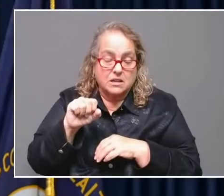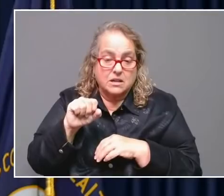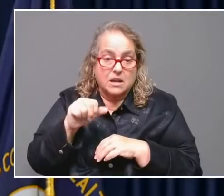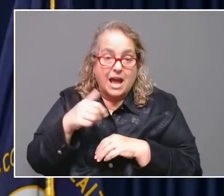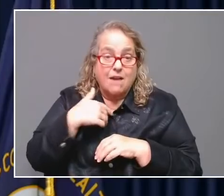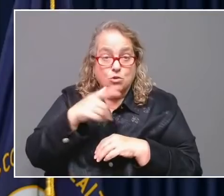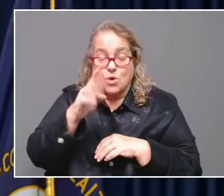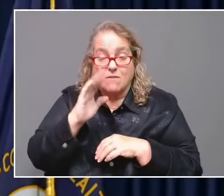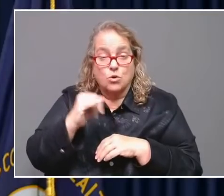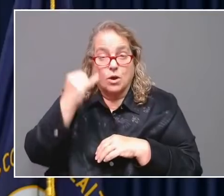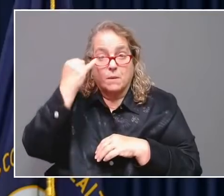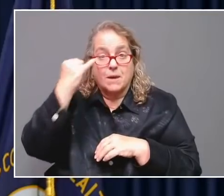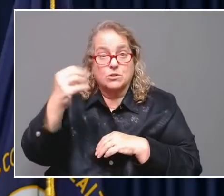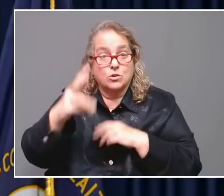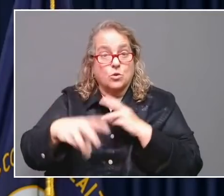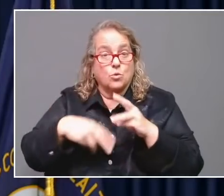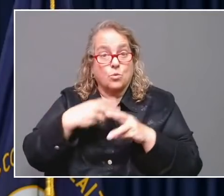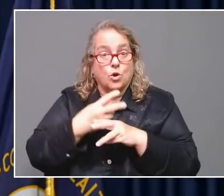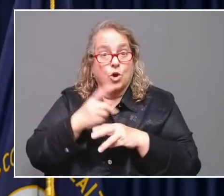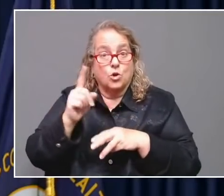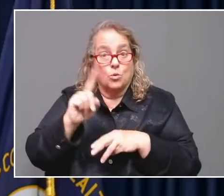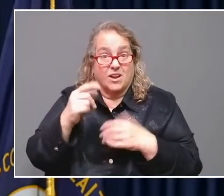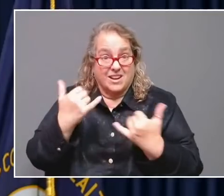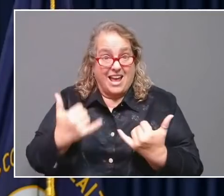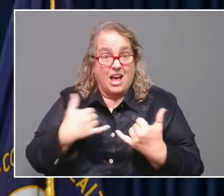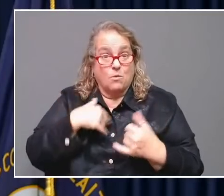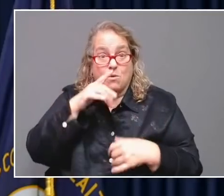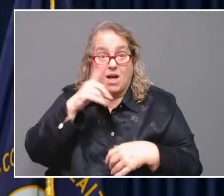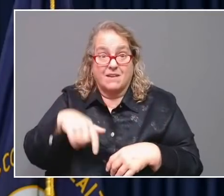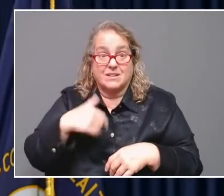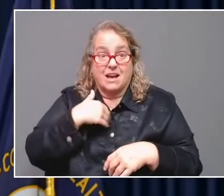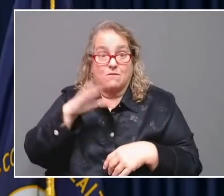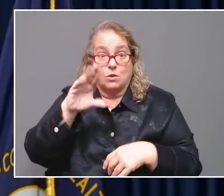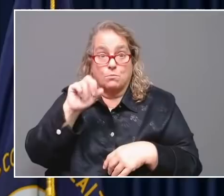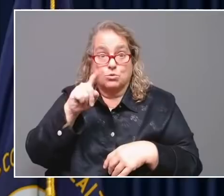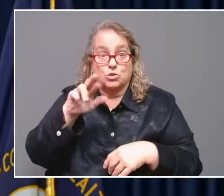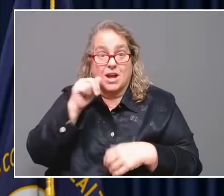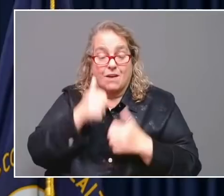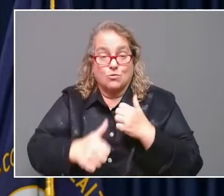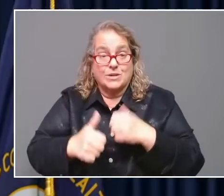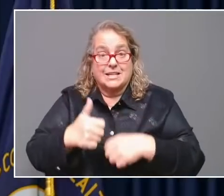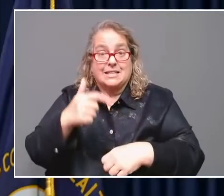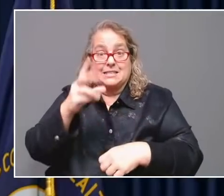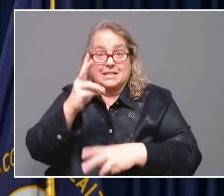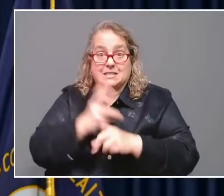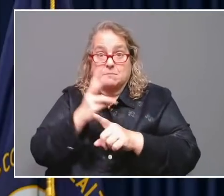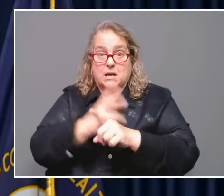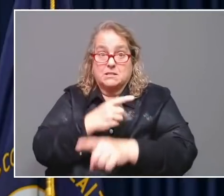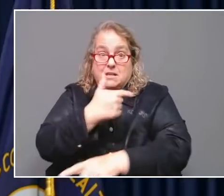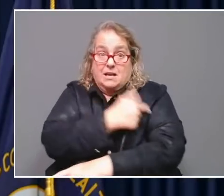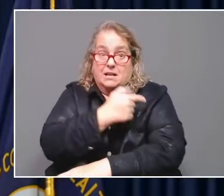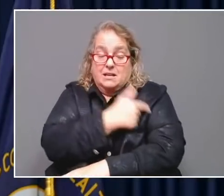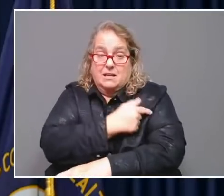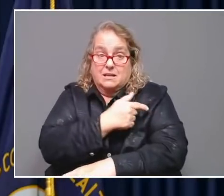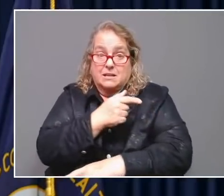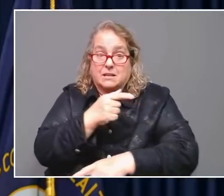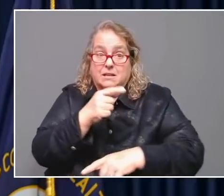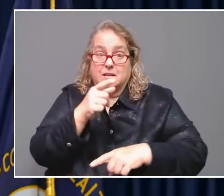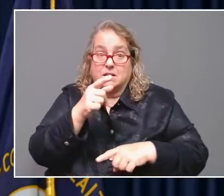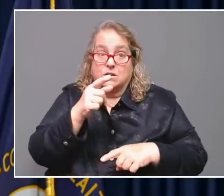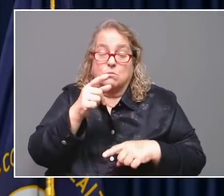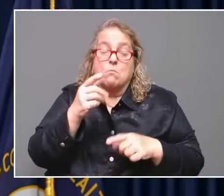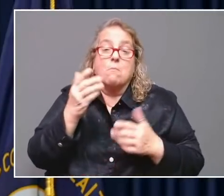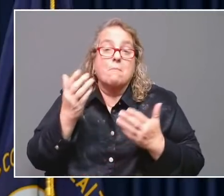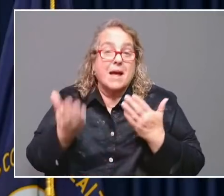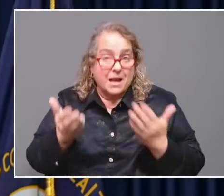be taking boosters every 6 months now for the foreseeable future? Do I envision a world where we'll need boosters? Probably. Do I know it'll be every